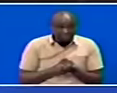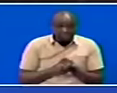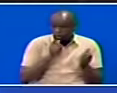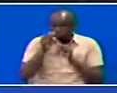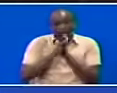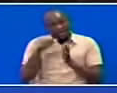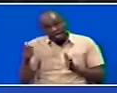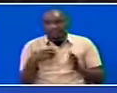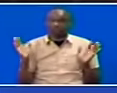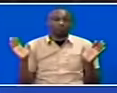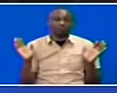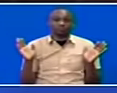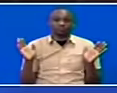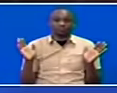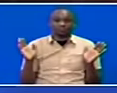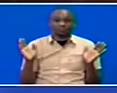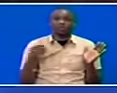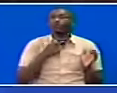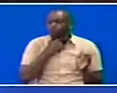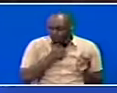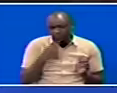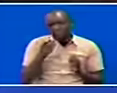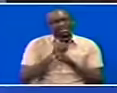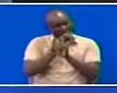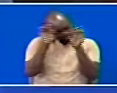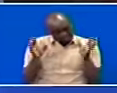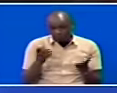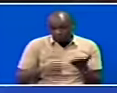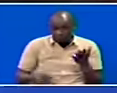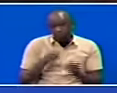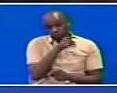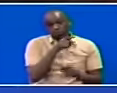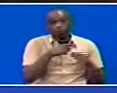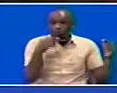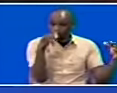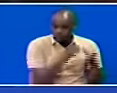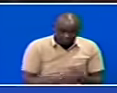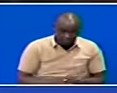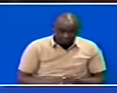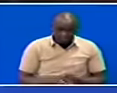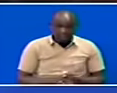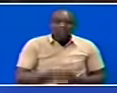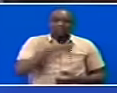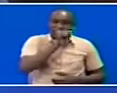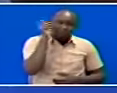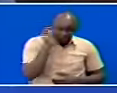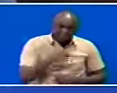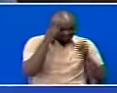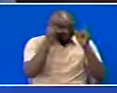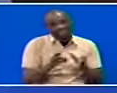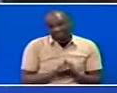competitors. And we want to be categorically clear to them that they have to make a